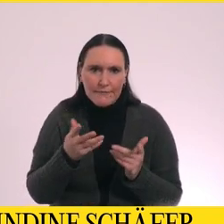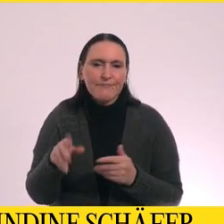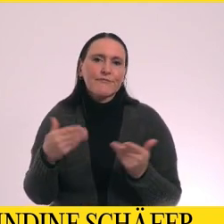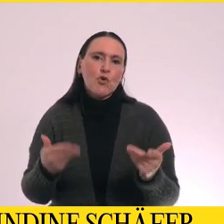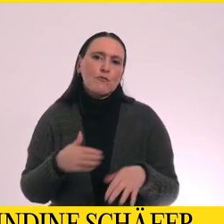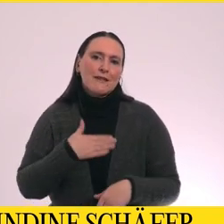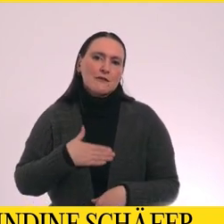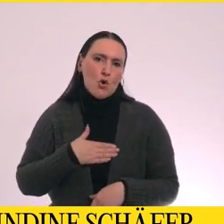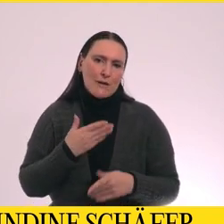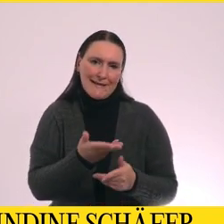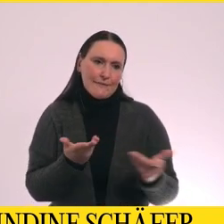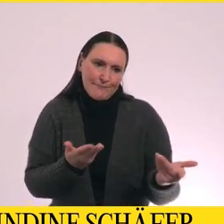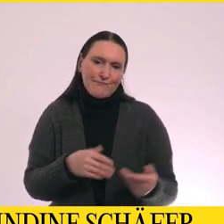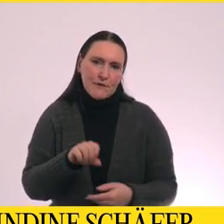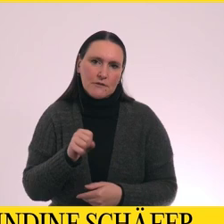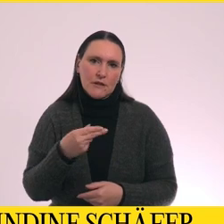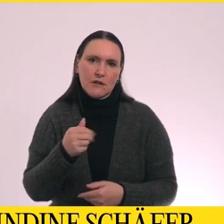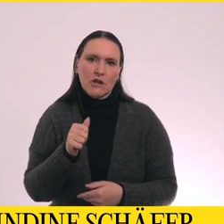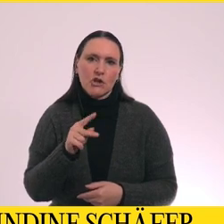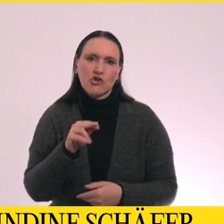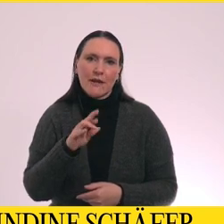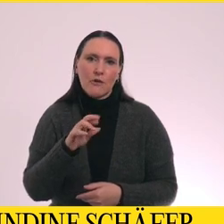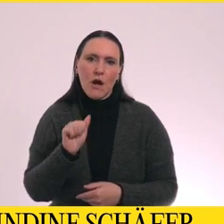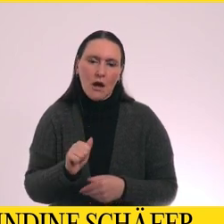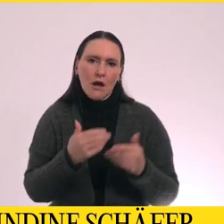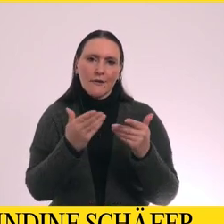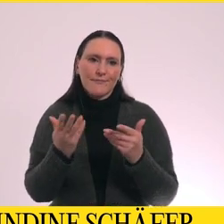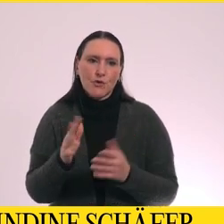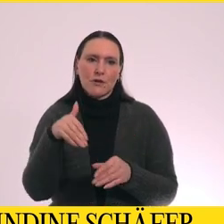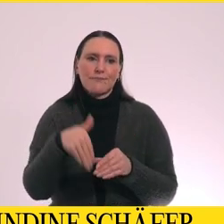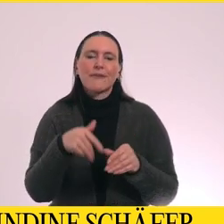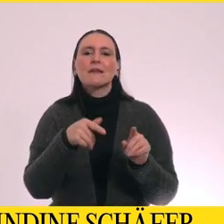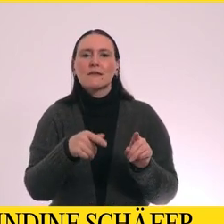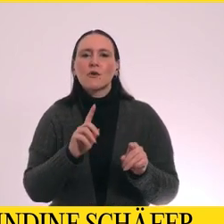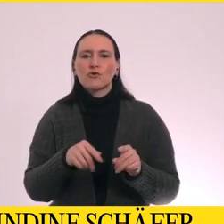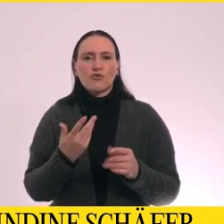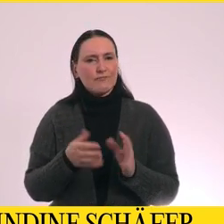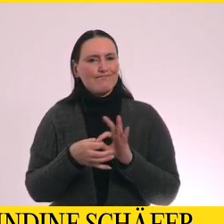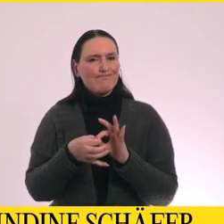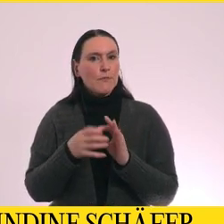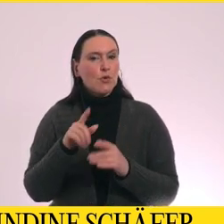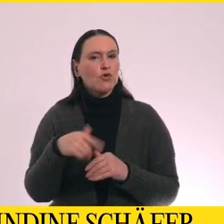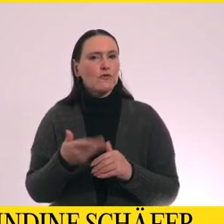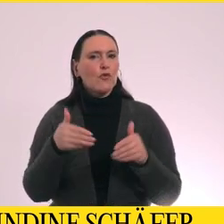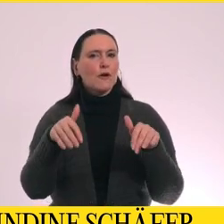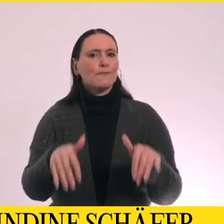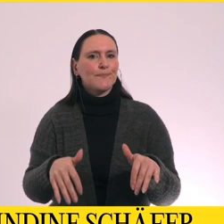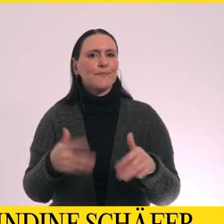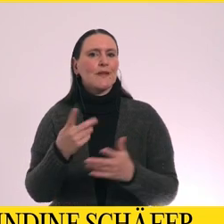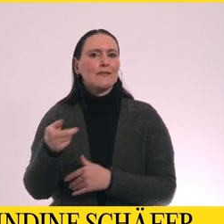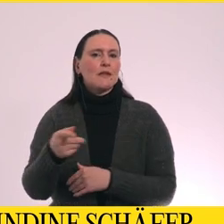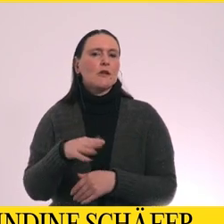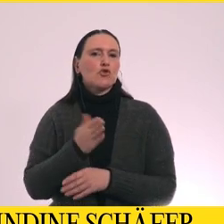it's really also part of our presence in Documenta 15. People cannot travel, they